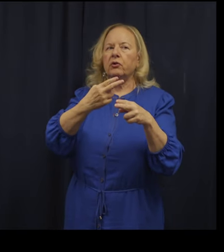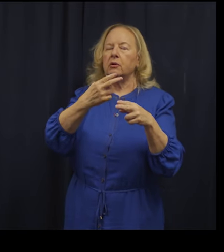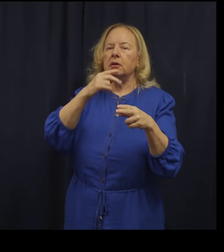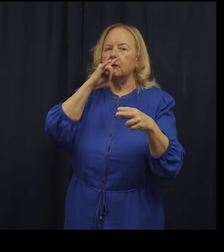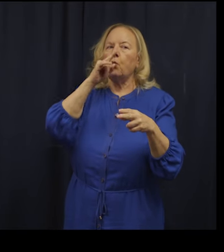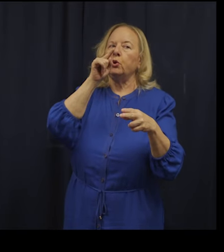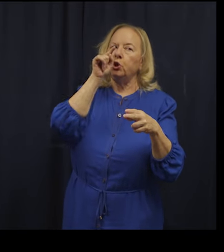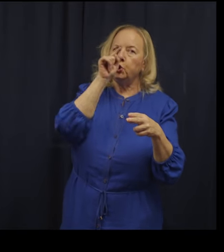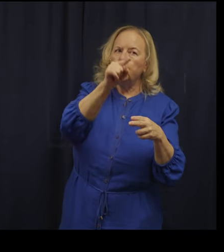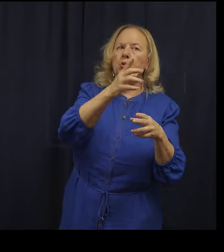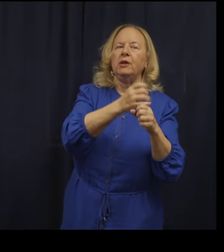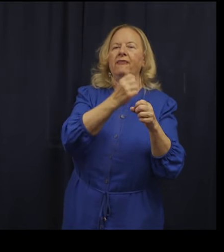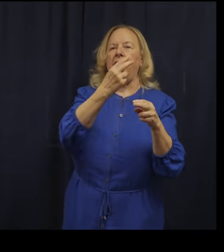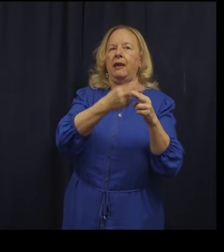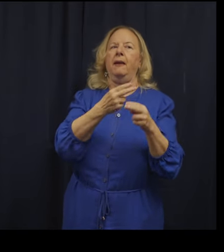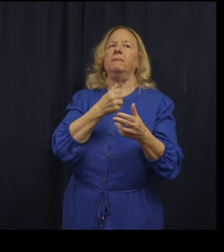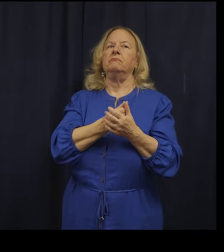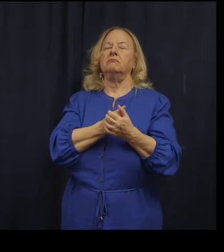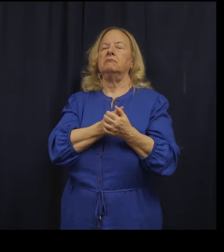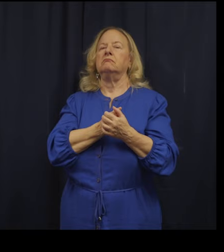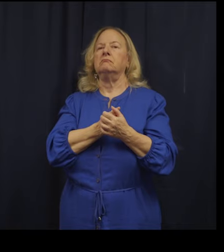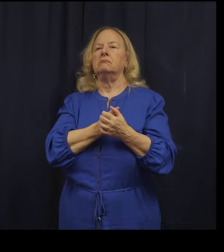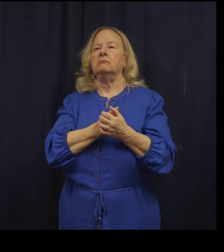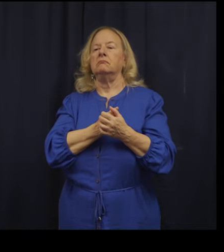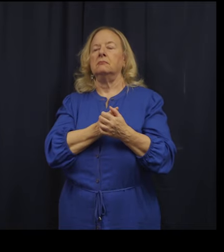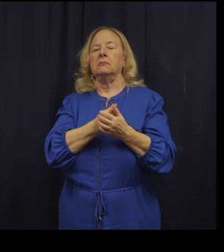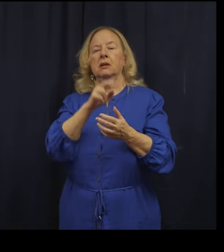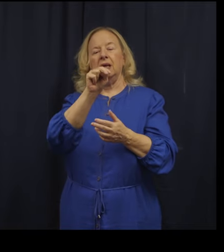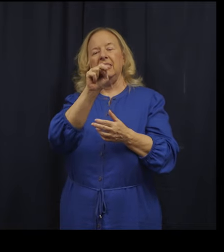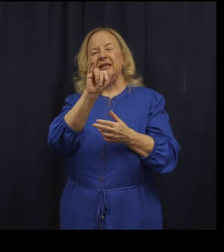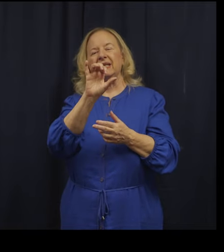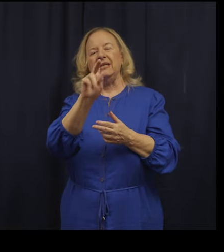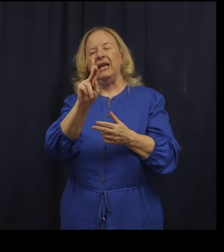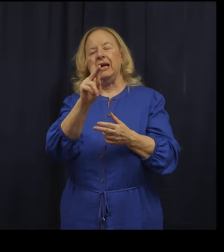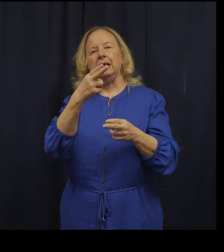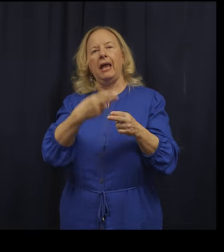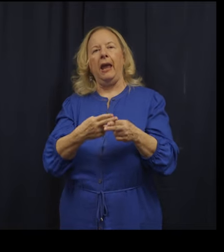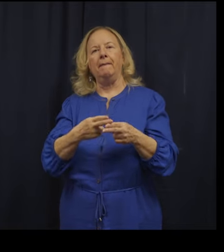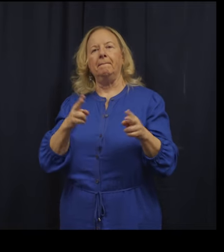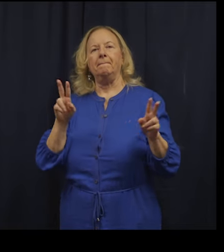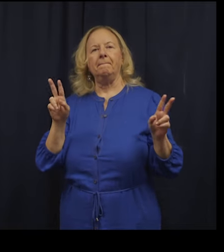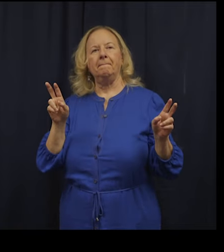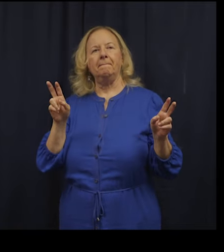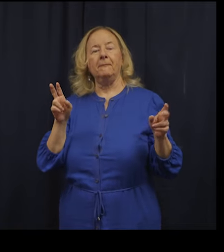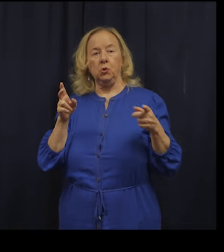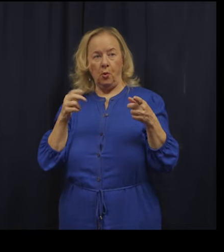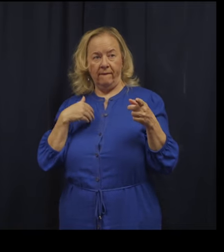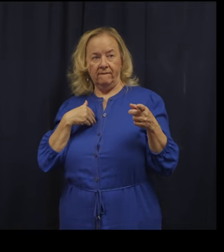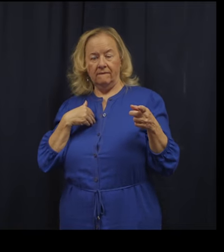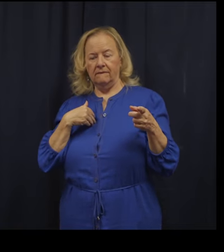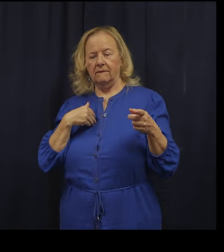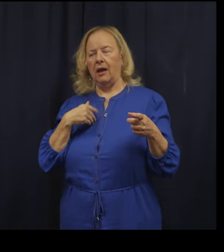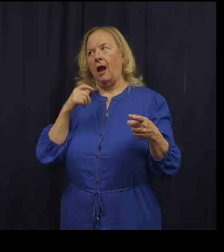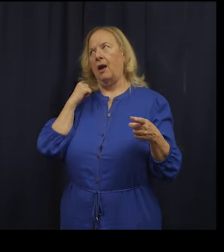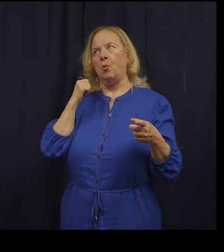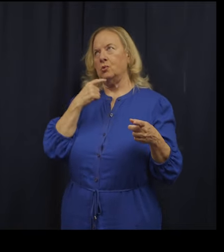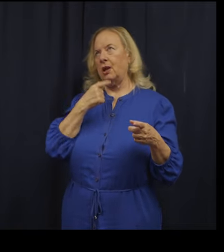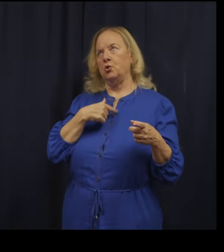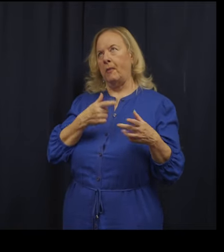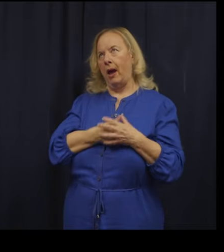that name. Only you get that name. Anyone have a nickname that their parents gave them? I won't tell you